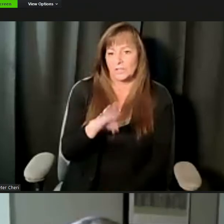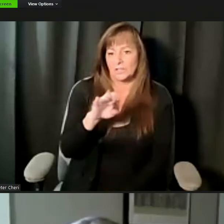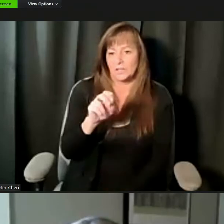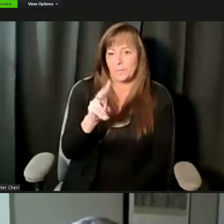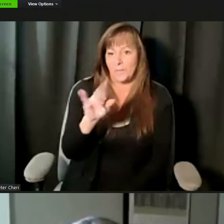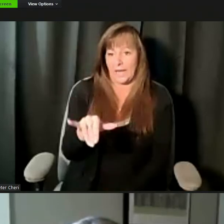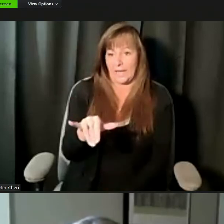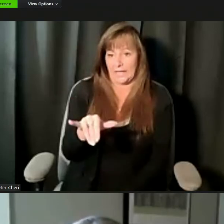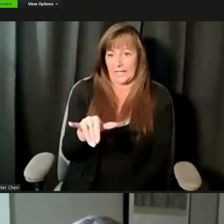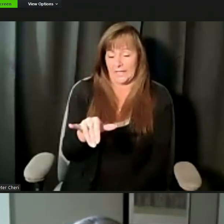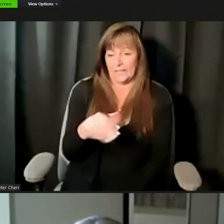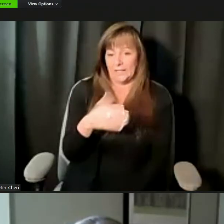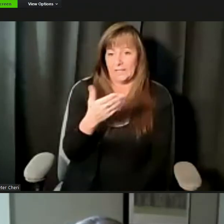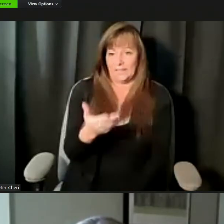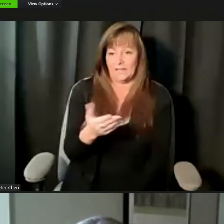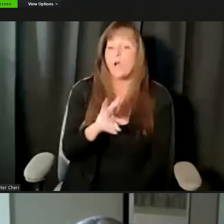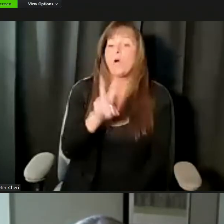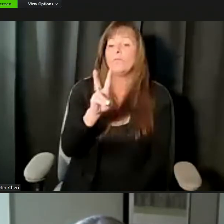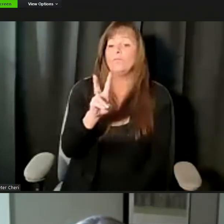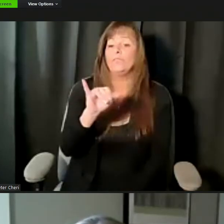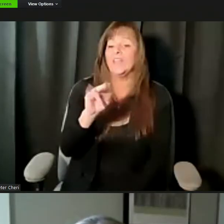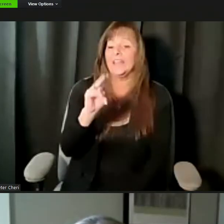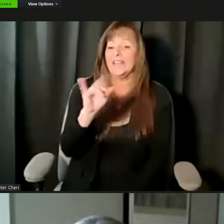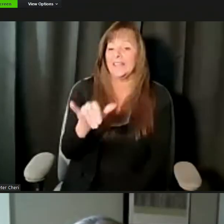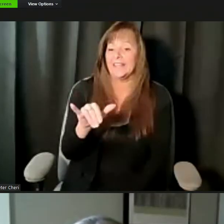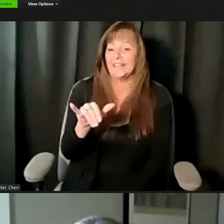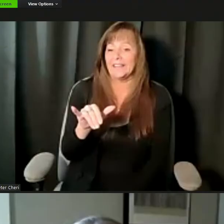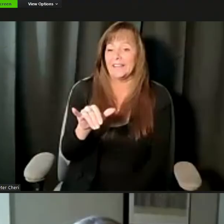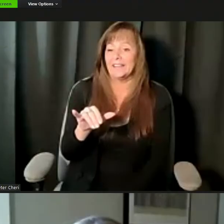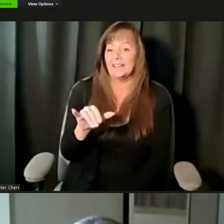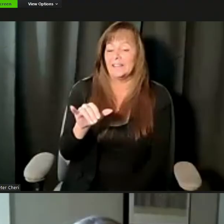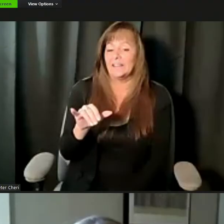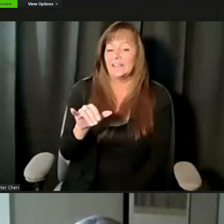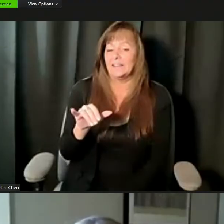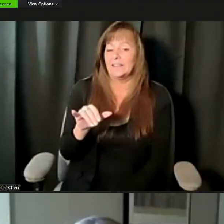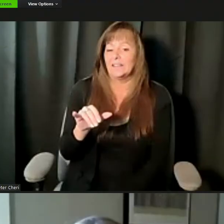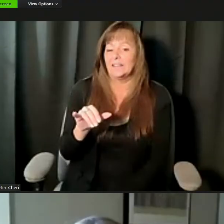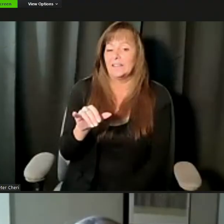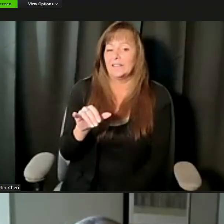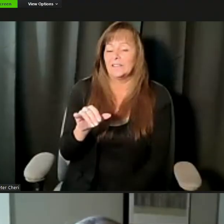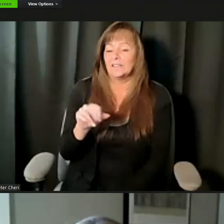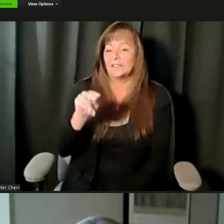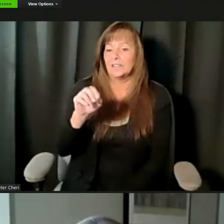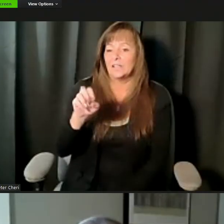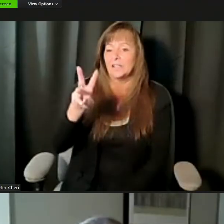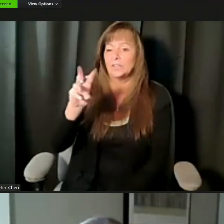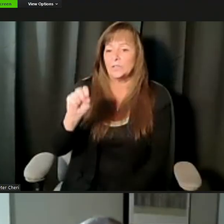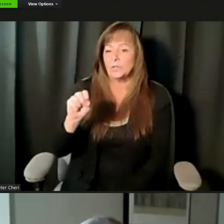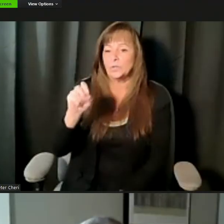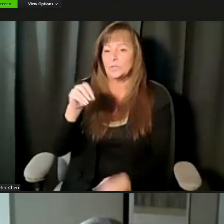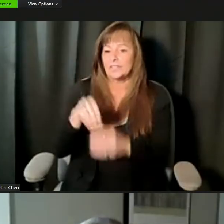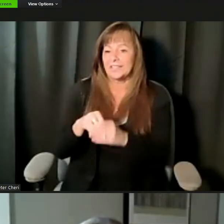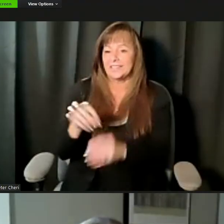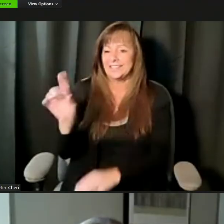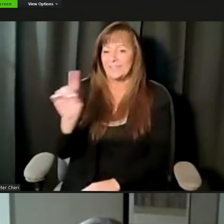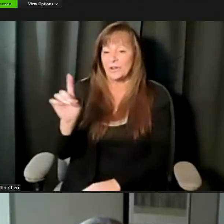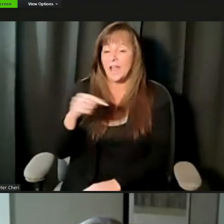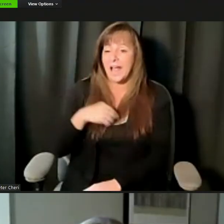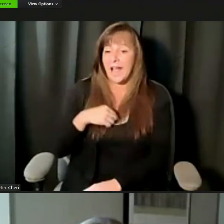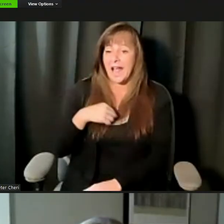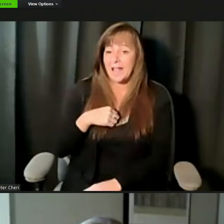with. Hi, it's Vinny Del Giudice at Bloomberg News in Denver. On the supply chain, after this recent surge